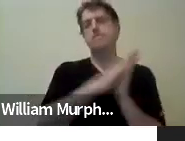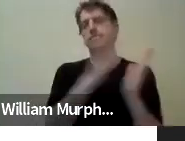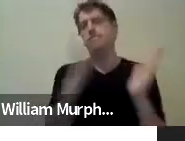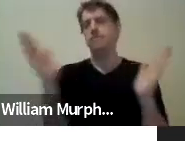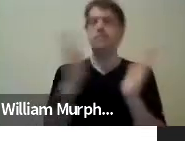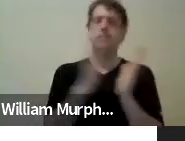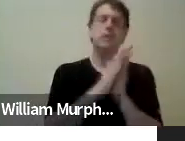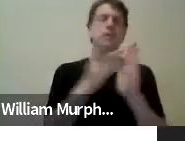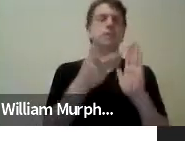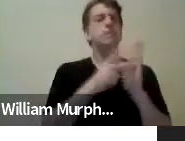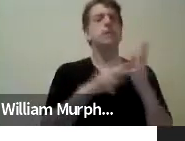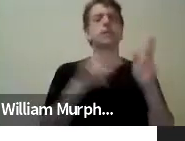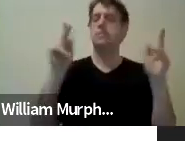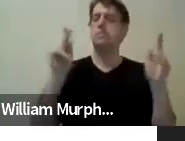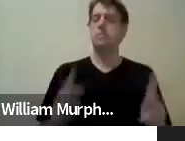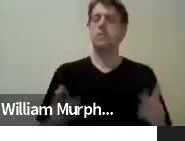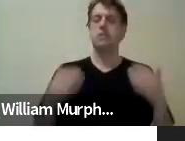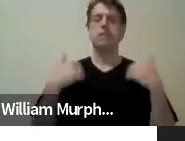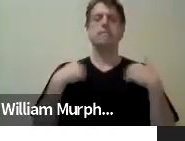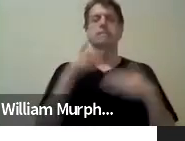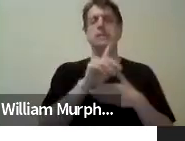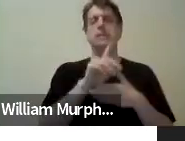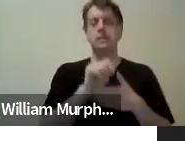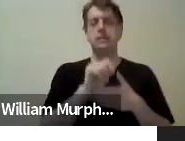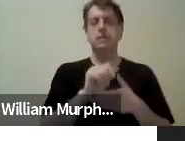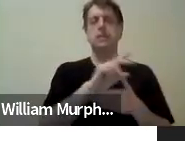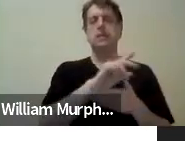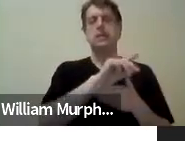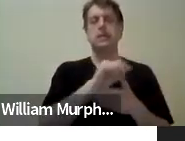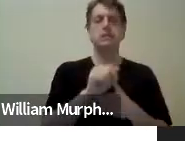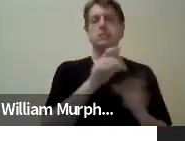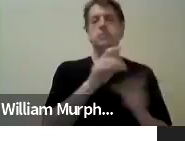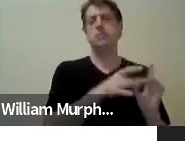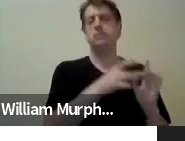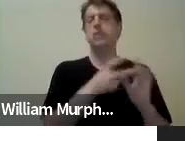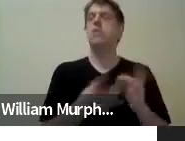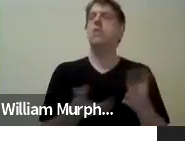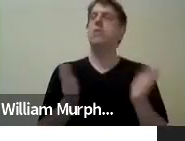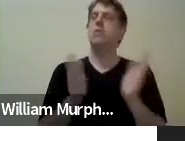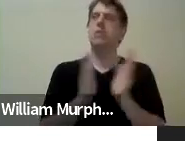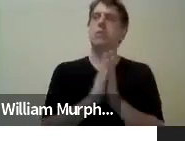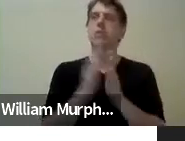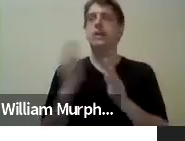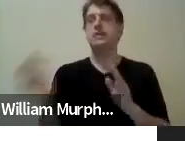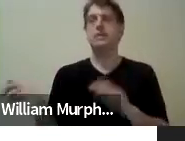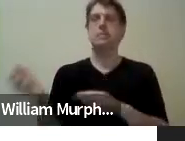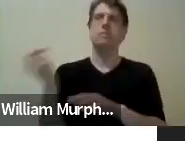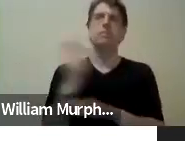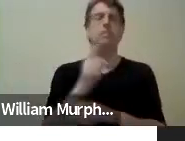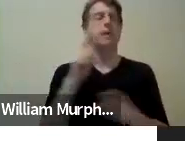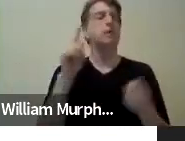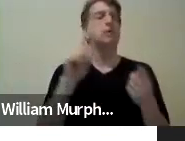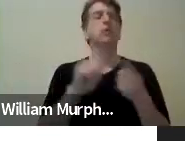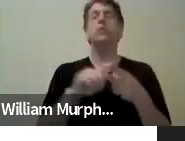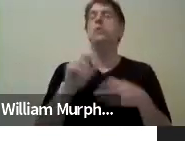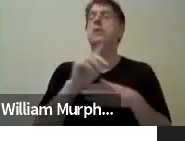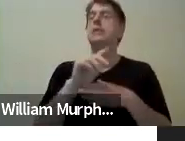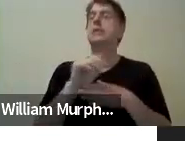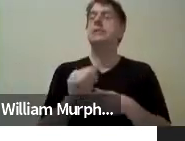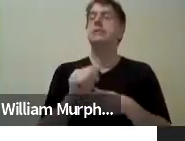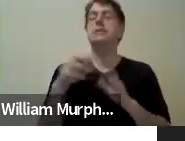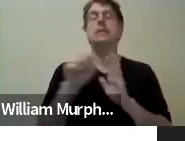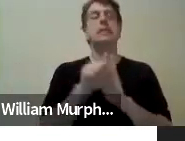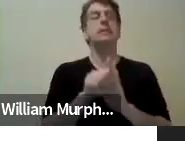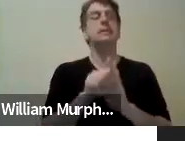has a disability, the disability related request is related back to the disability symptoms. Once we reach